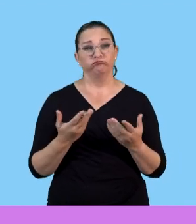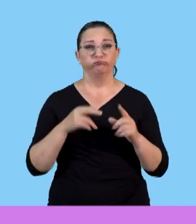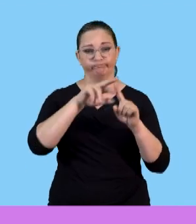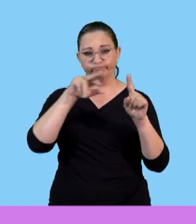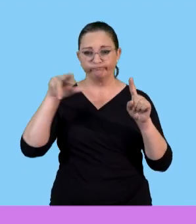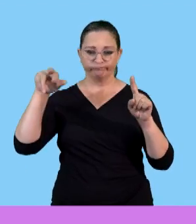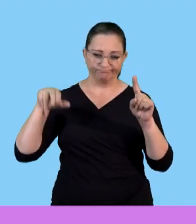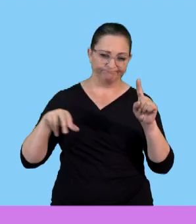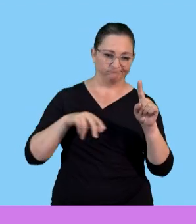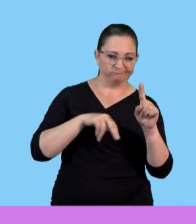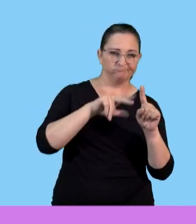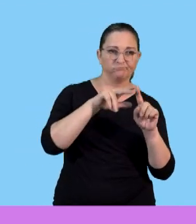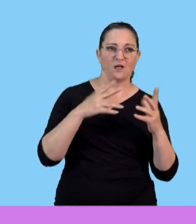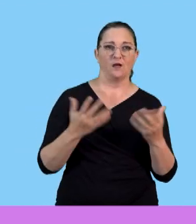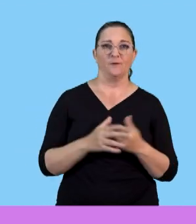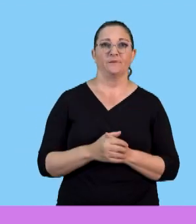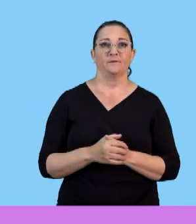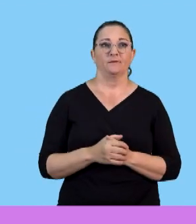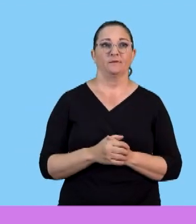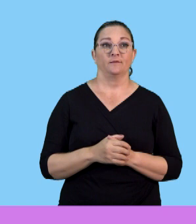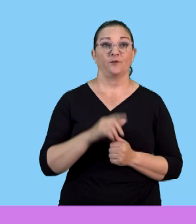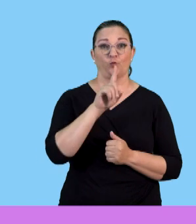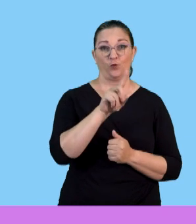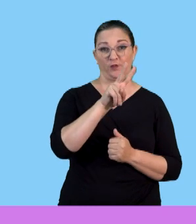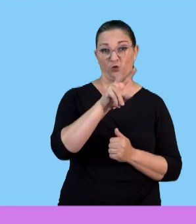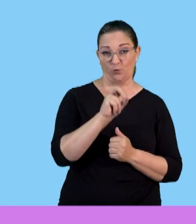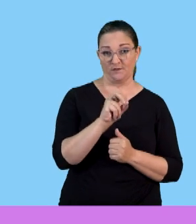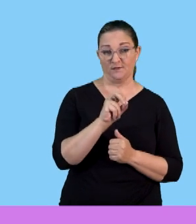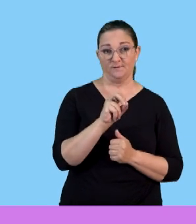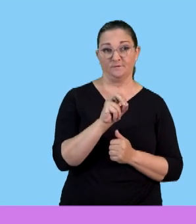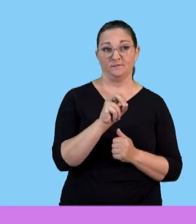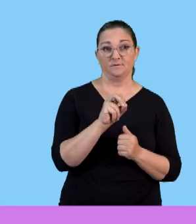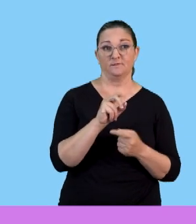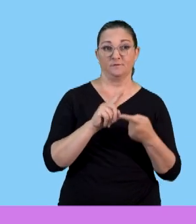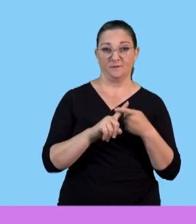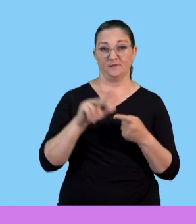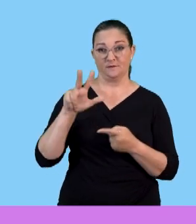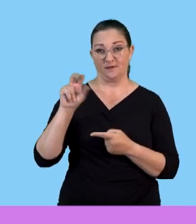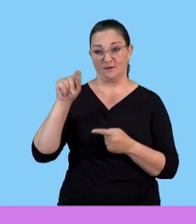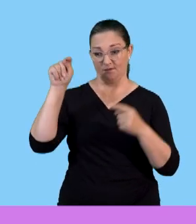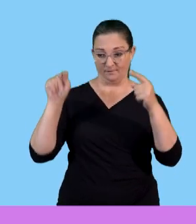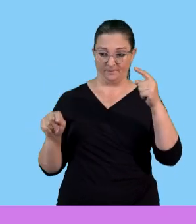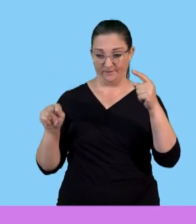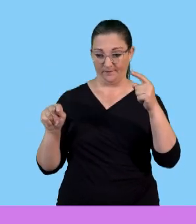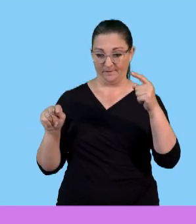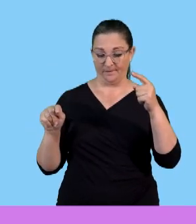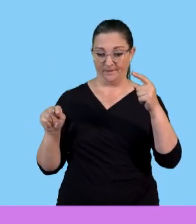the perimeter? We walked the 120 plus 80